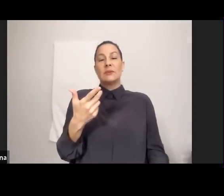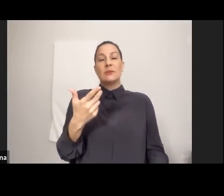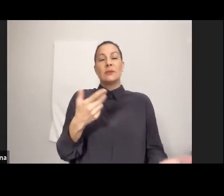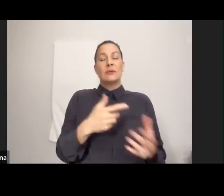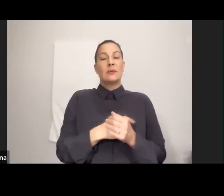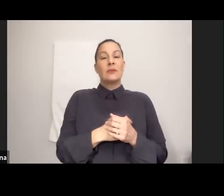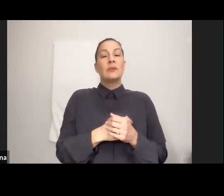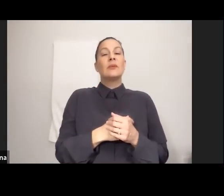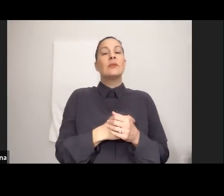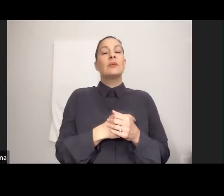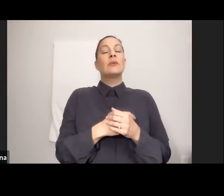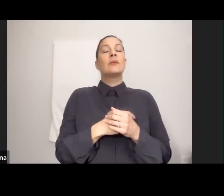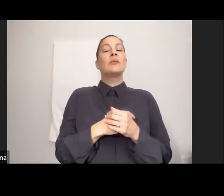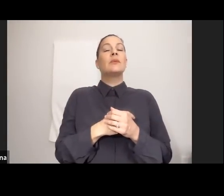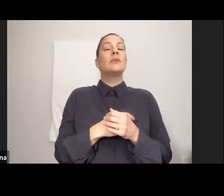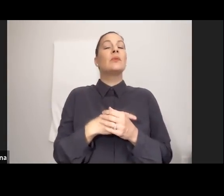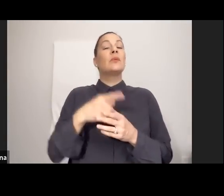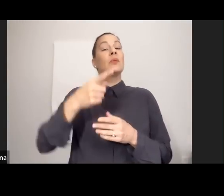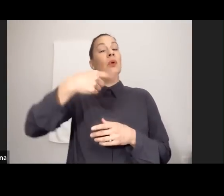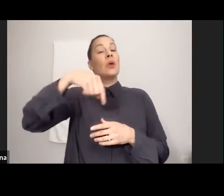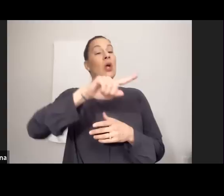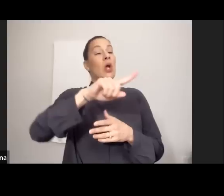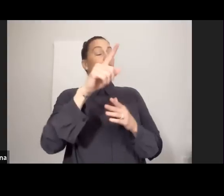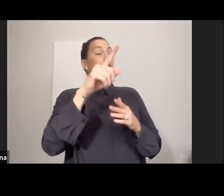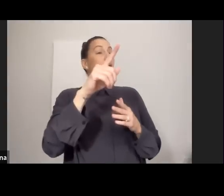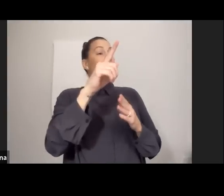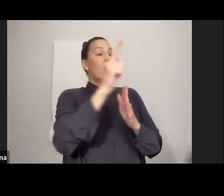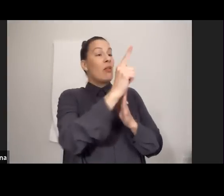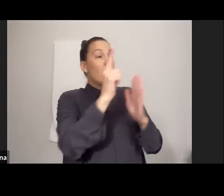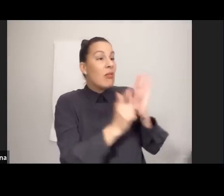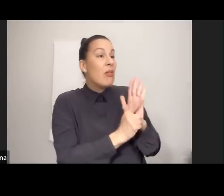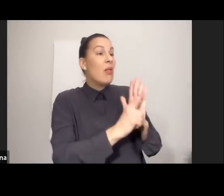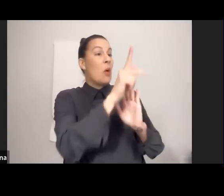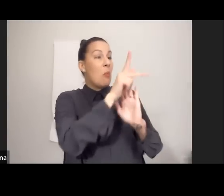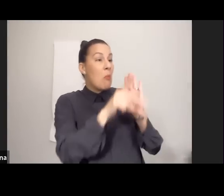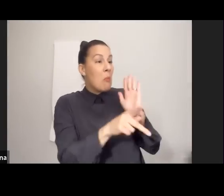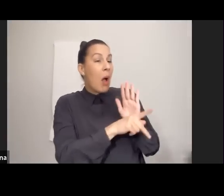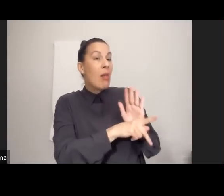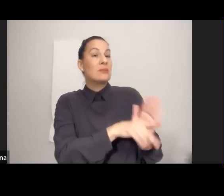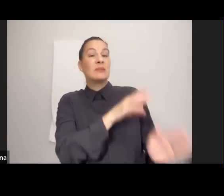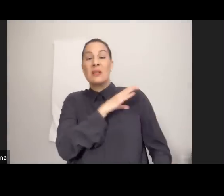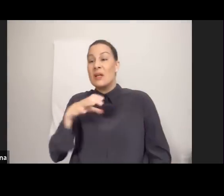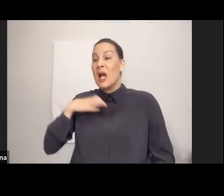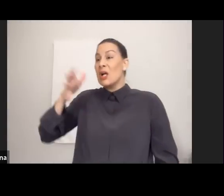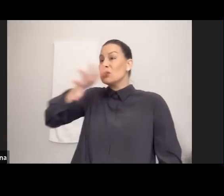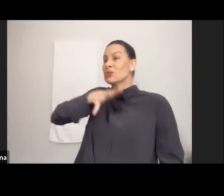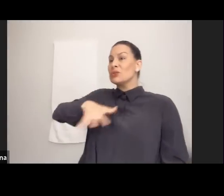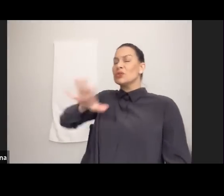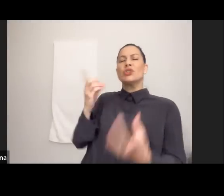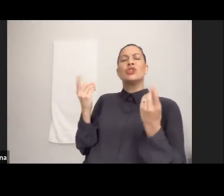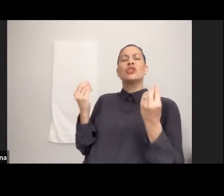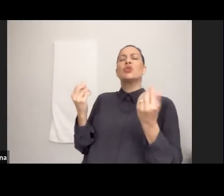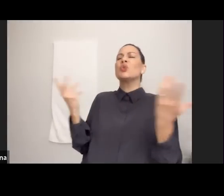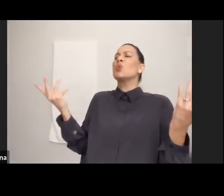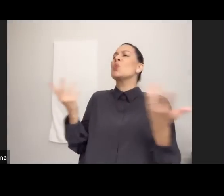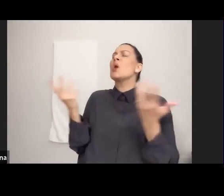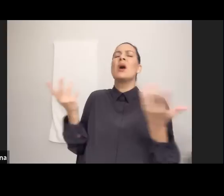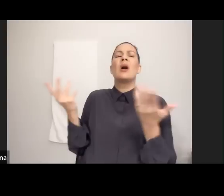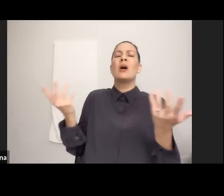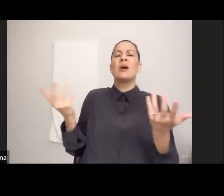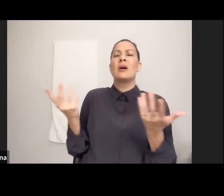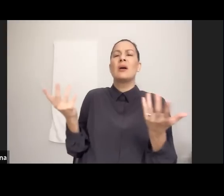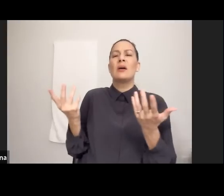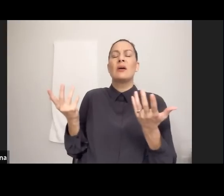fighting. Legislators, what are you doing? What are you doing? I'm not going to say no names. We've sat down with